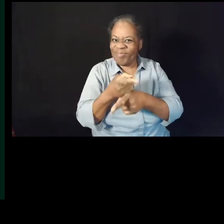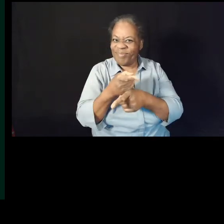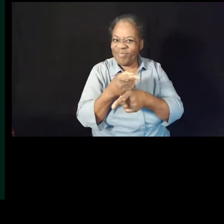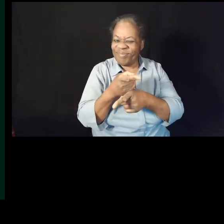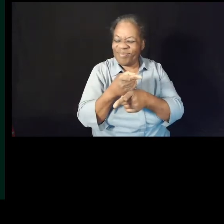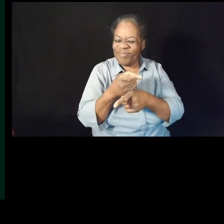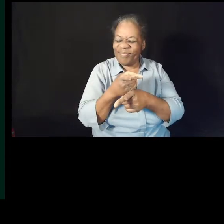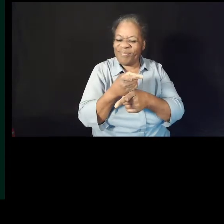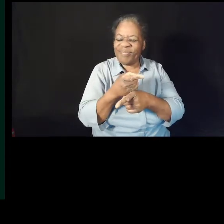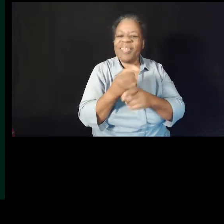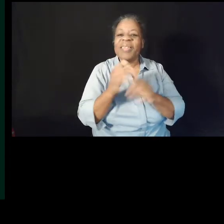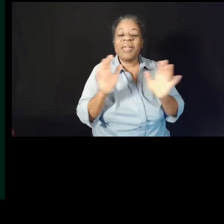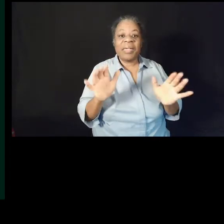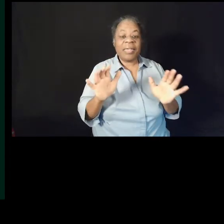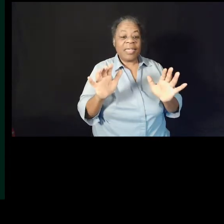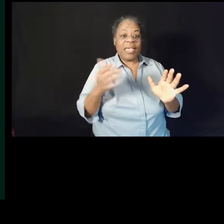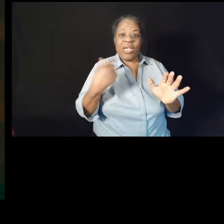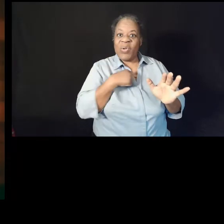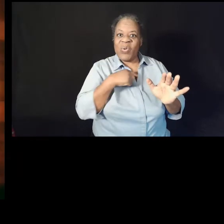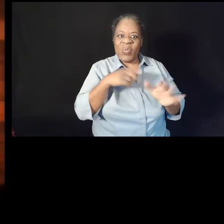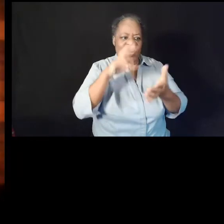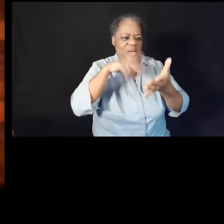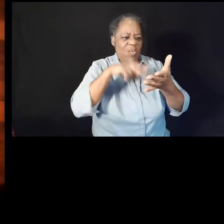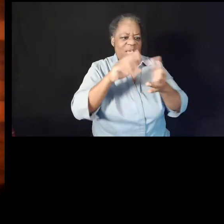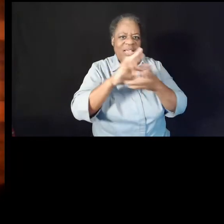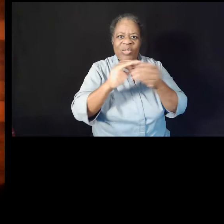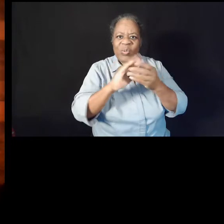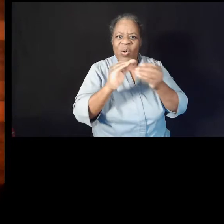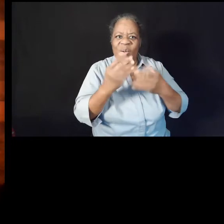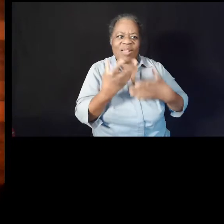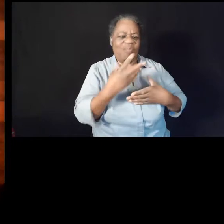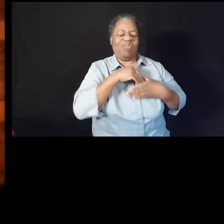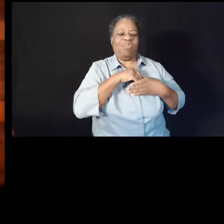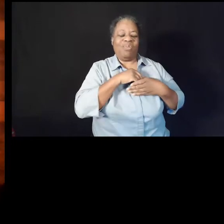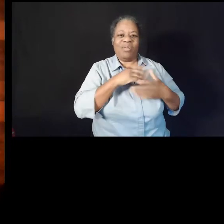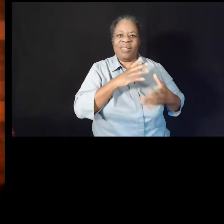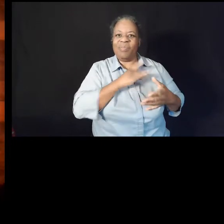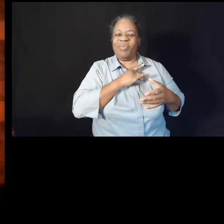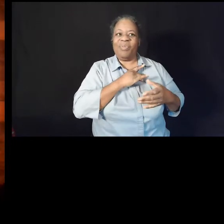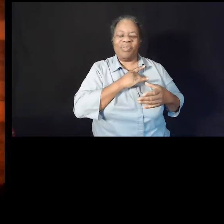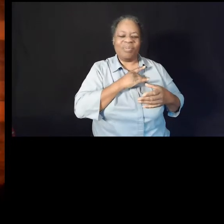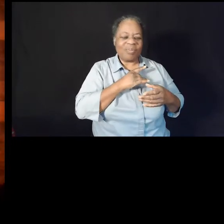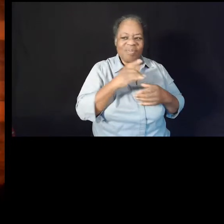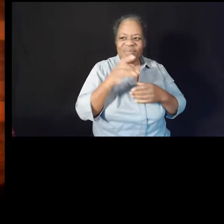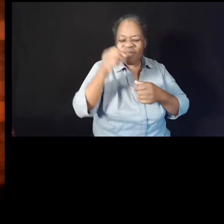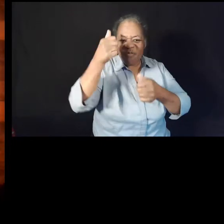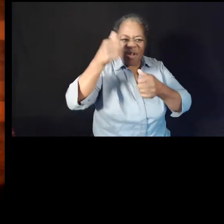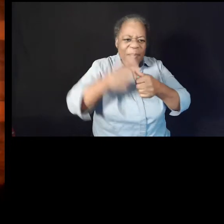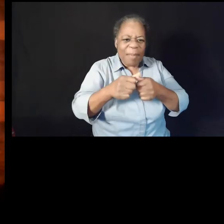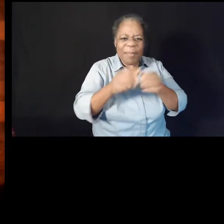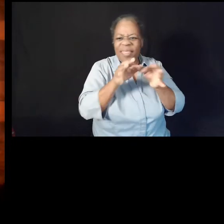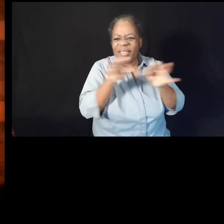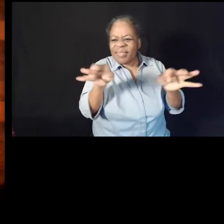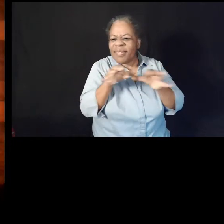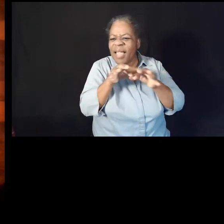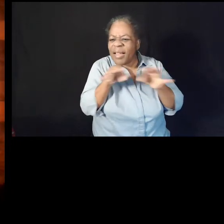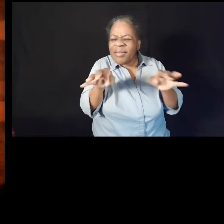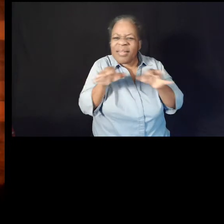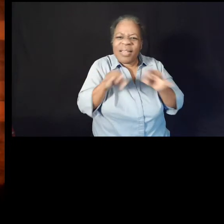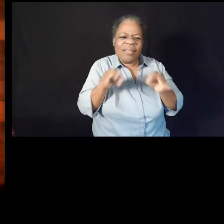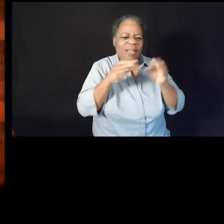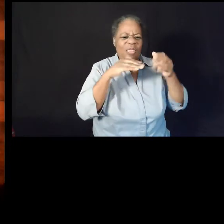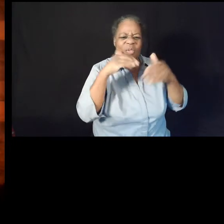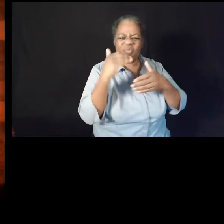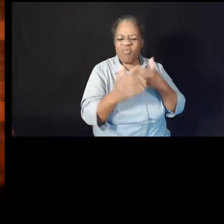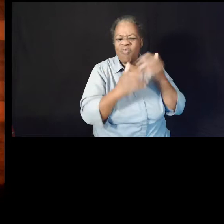stories over and over, they get inside of us. We remember the pattern of the sentences, the rhythm of the syntax, the words